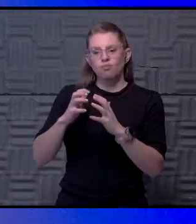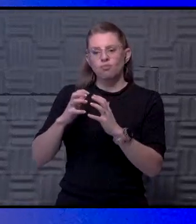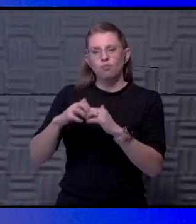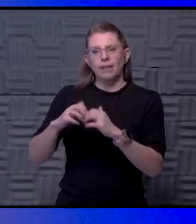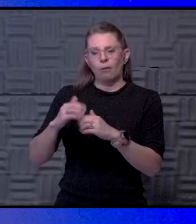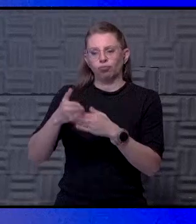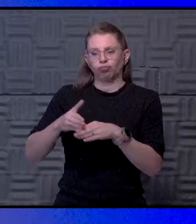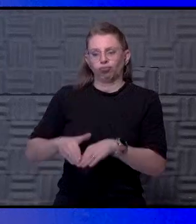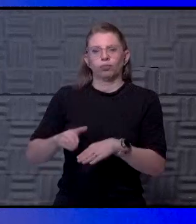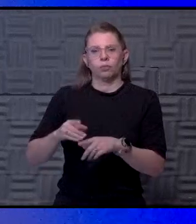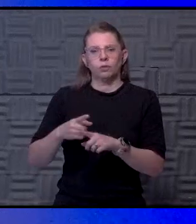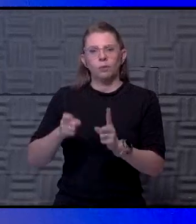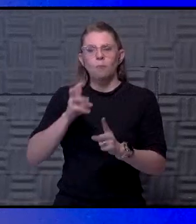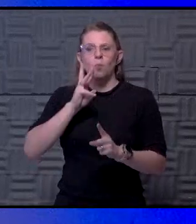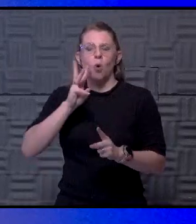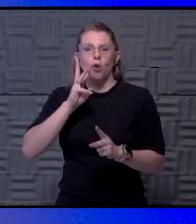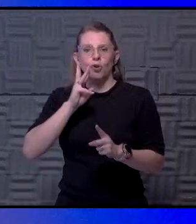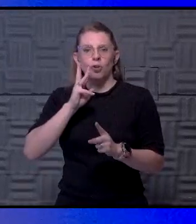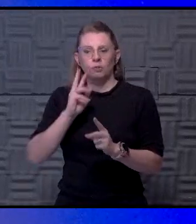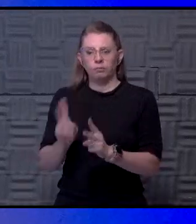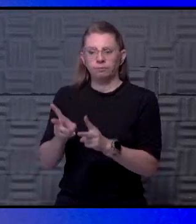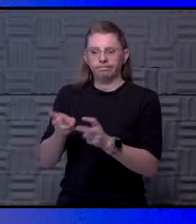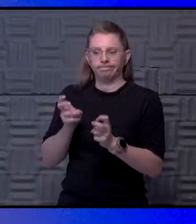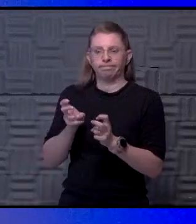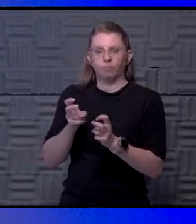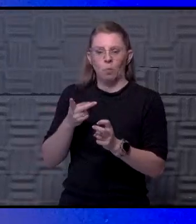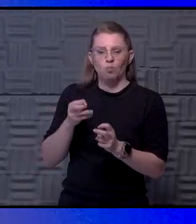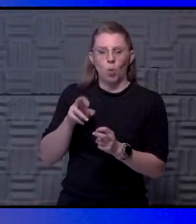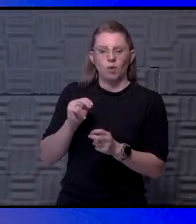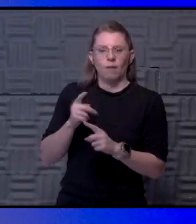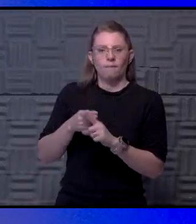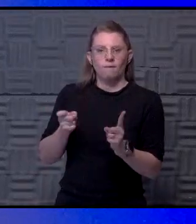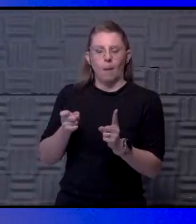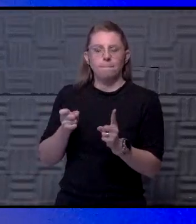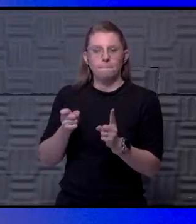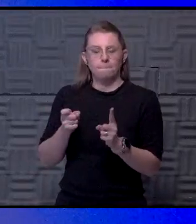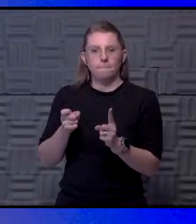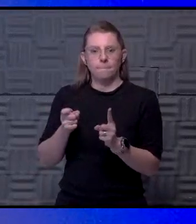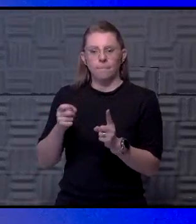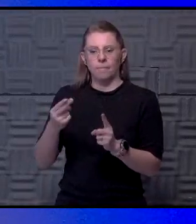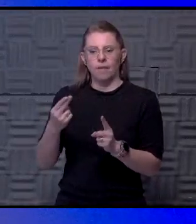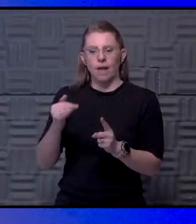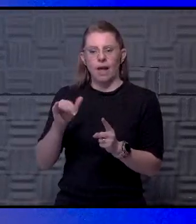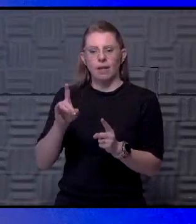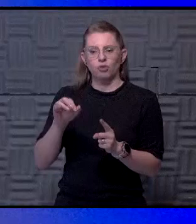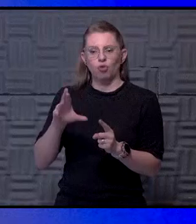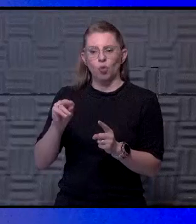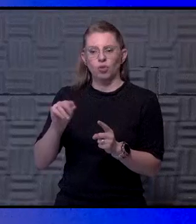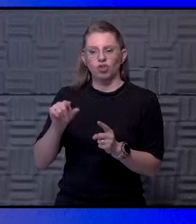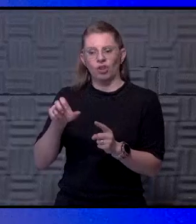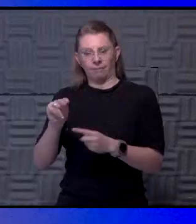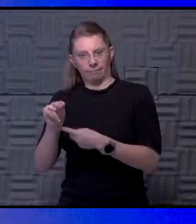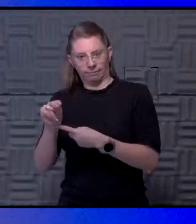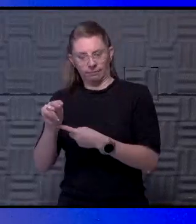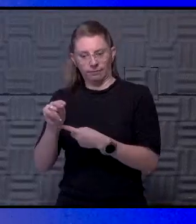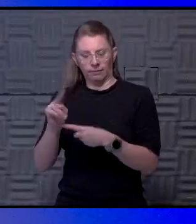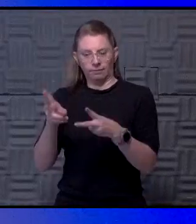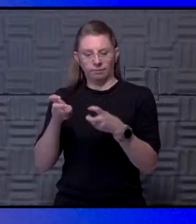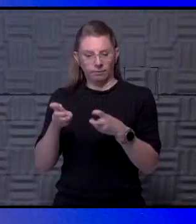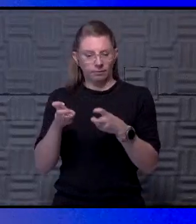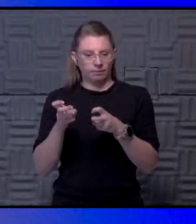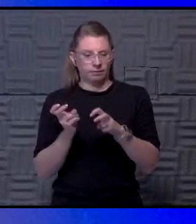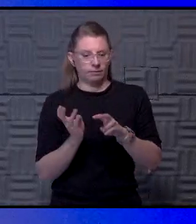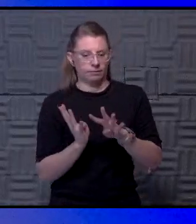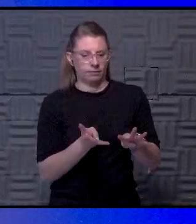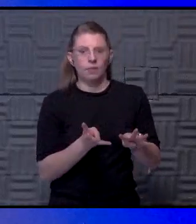water. And then we extract the proton from the hydrogen. Wow. That's introduced into the